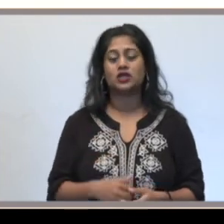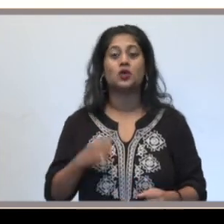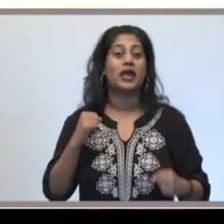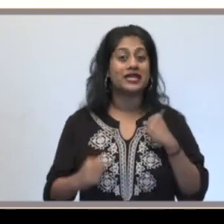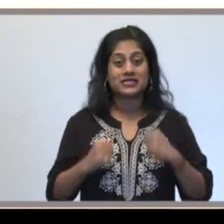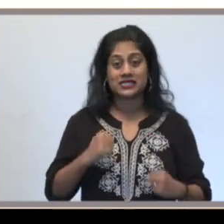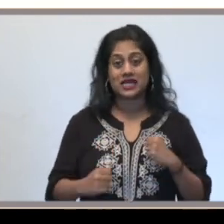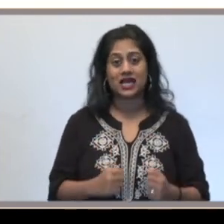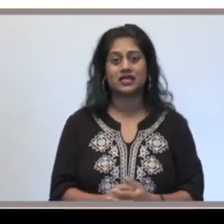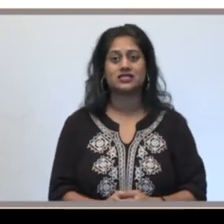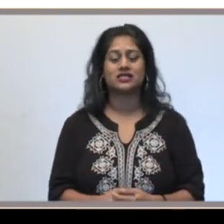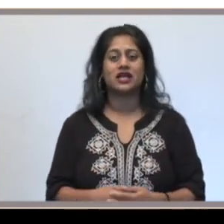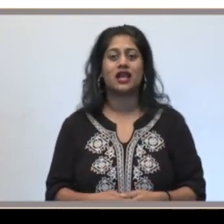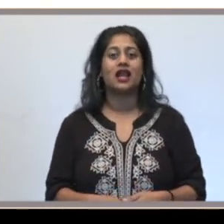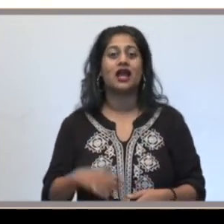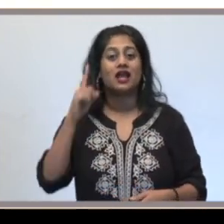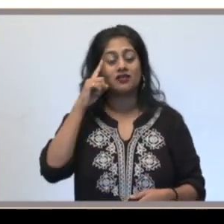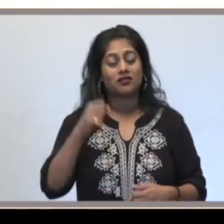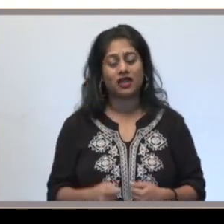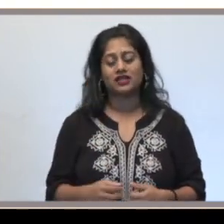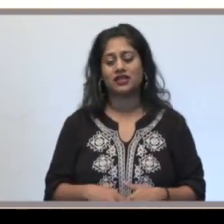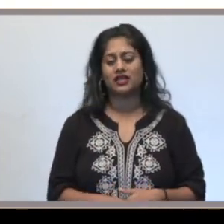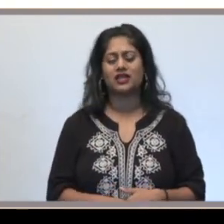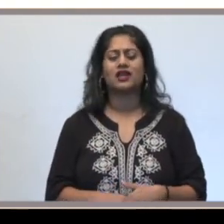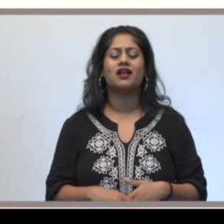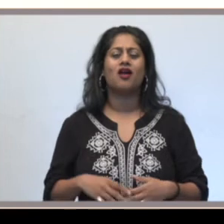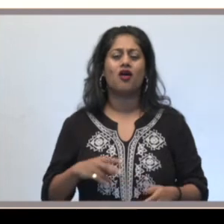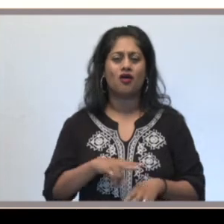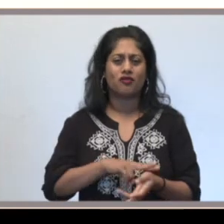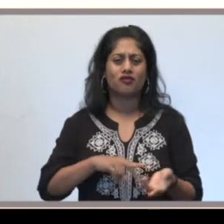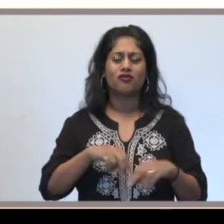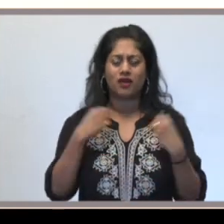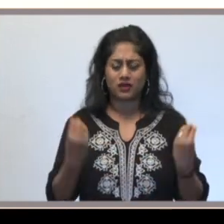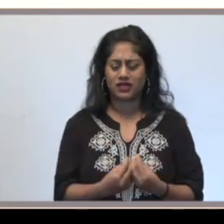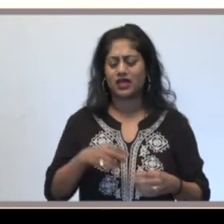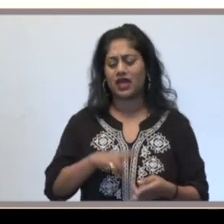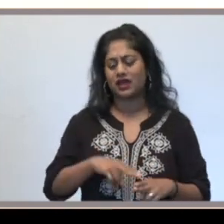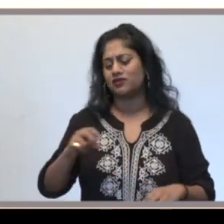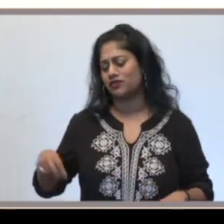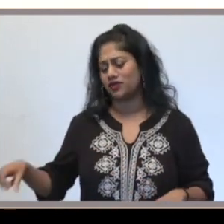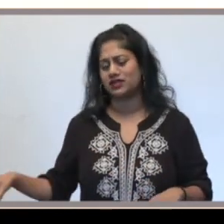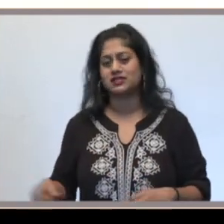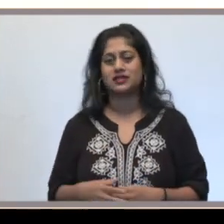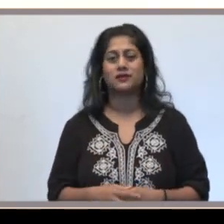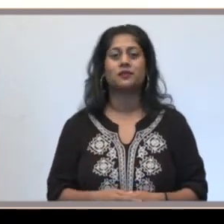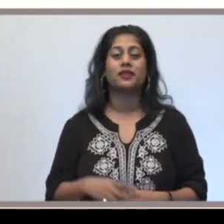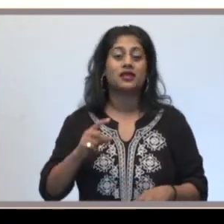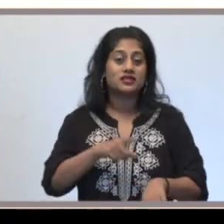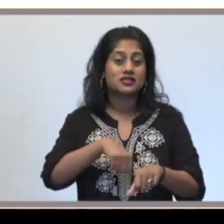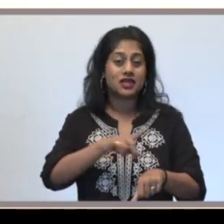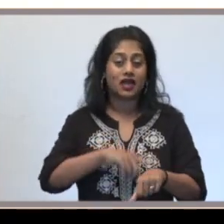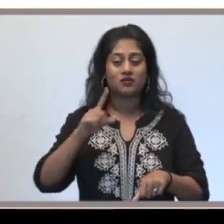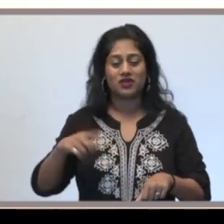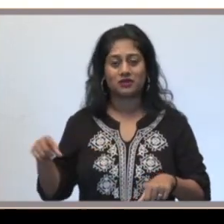doing some form of exercise, finding some downtime, and the value of family and friends. As time went